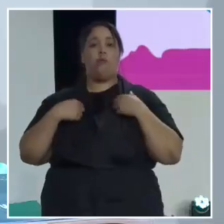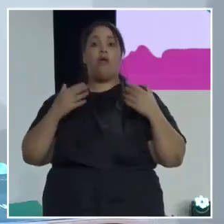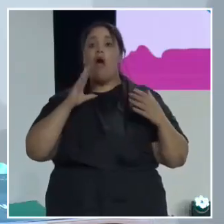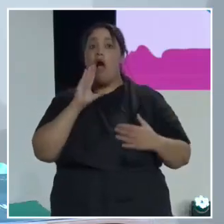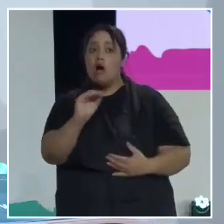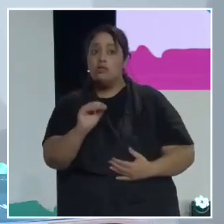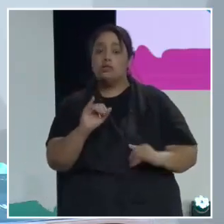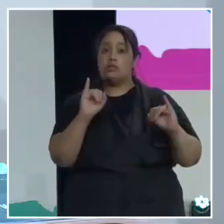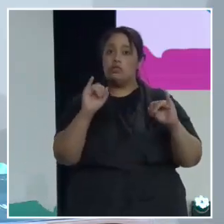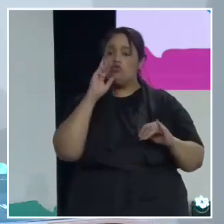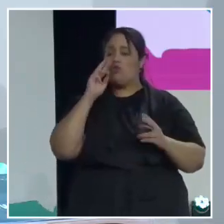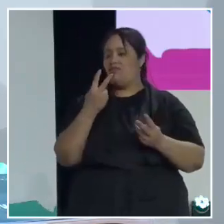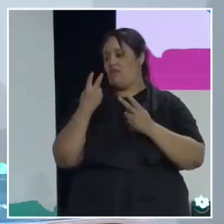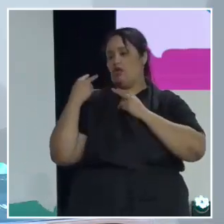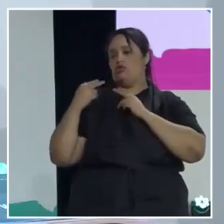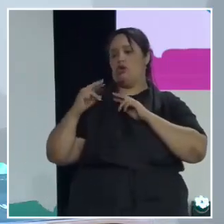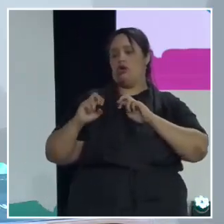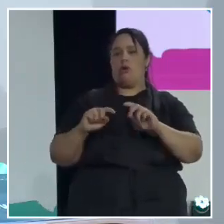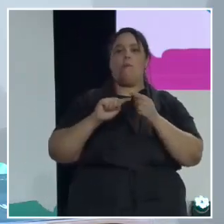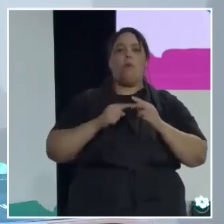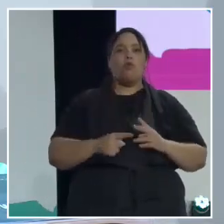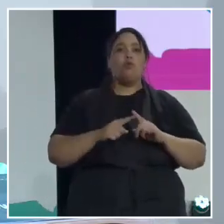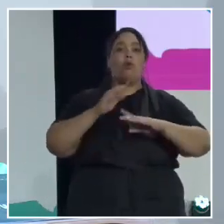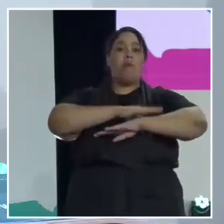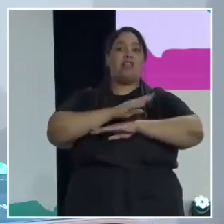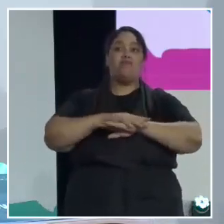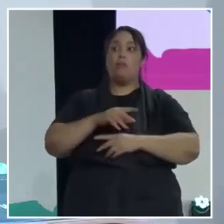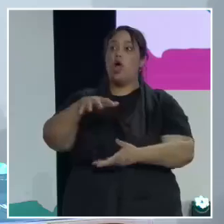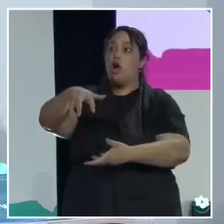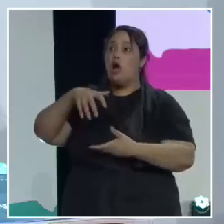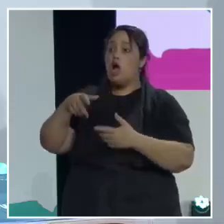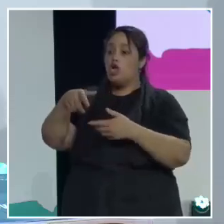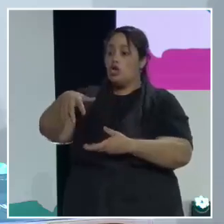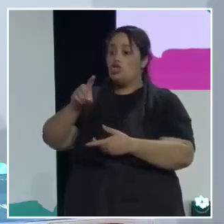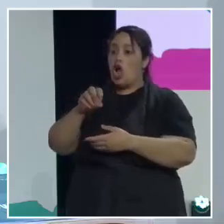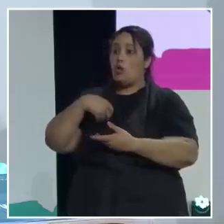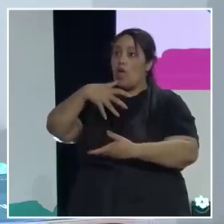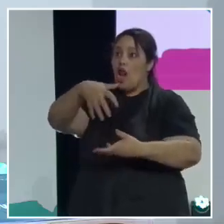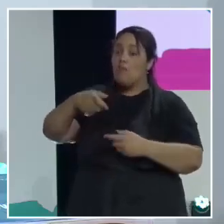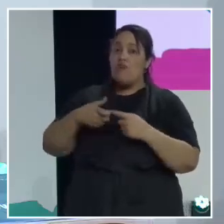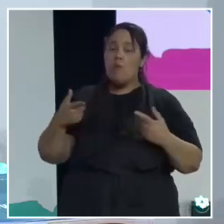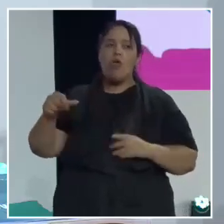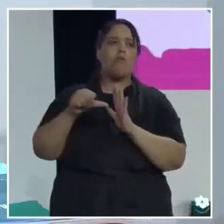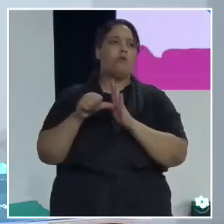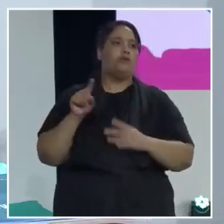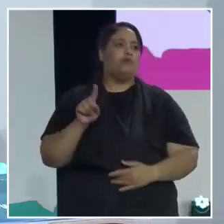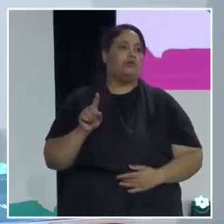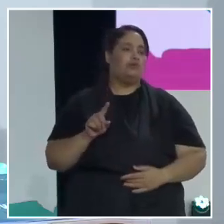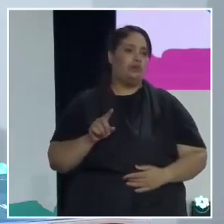but also the platform to leverage the data that we're providing, which is critical, but also the importance